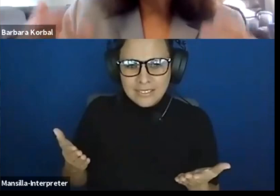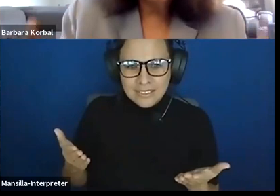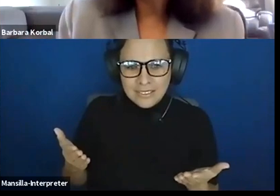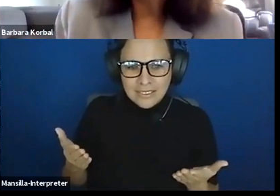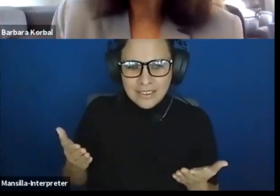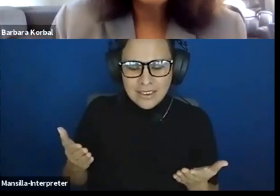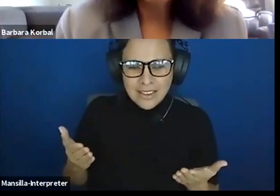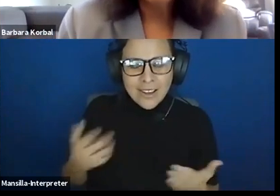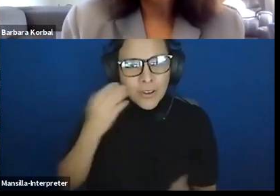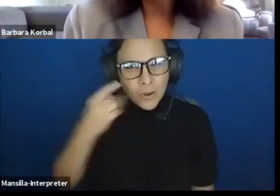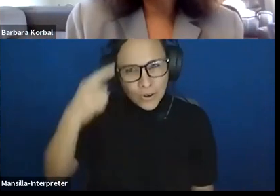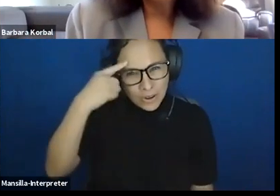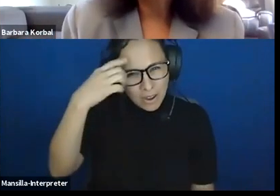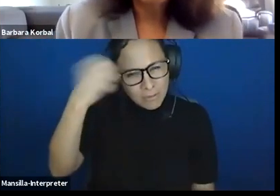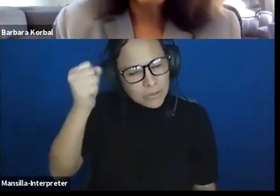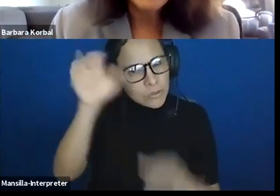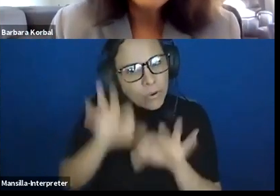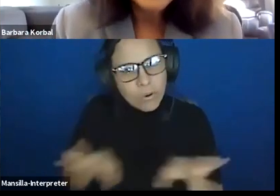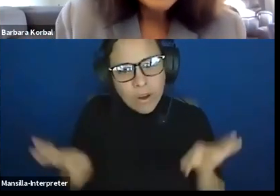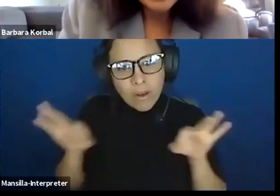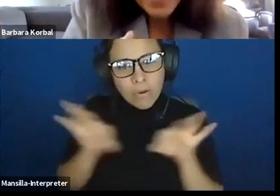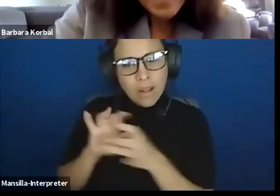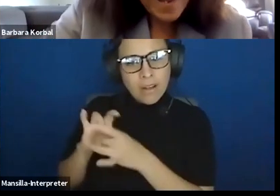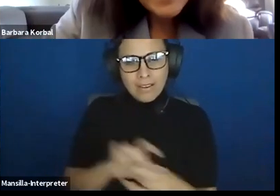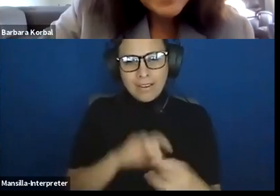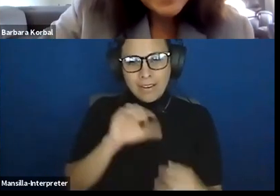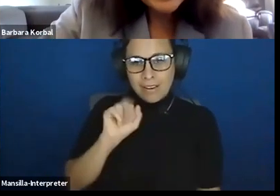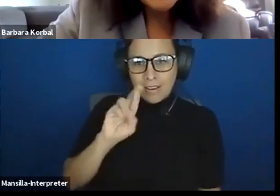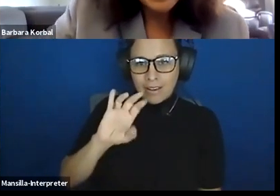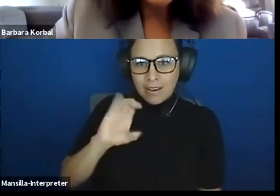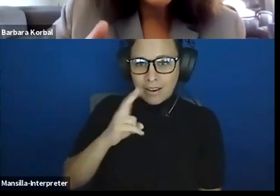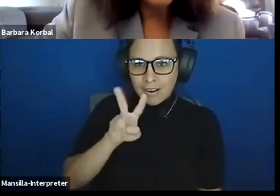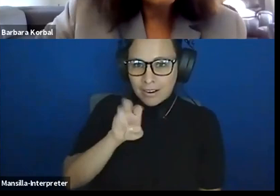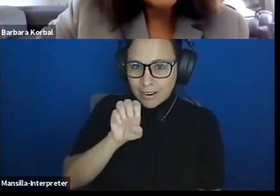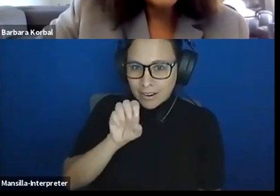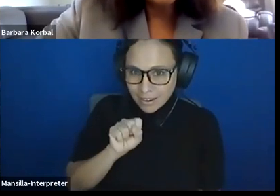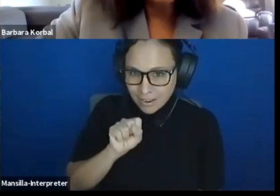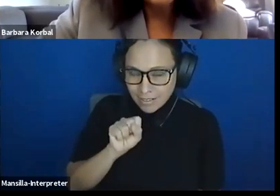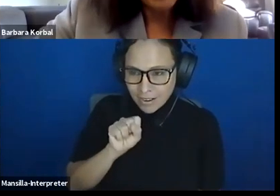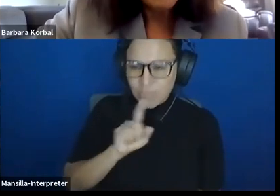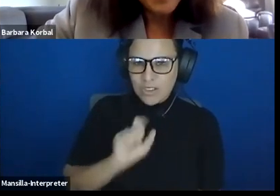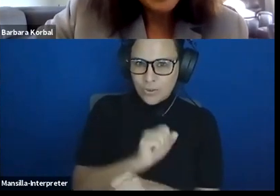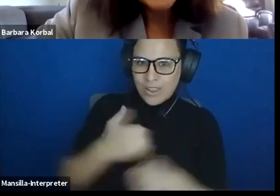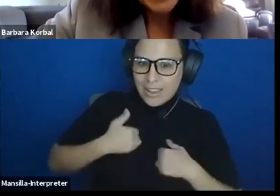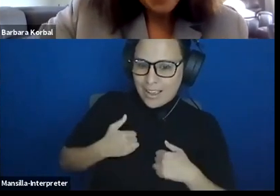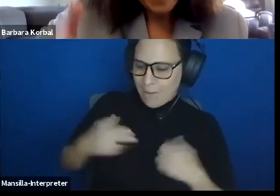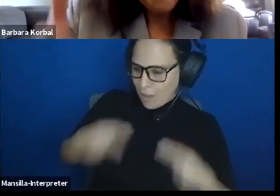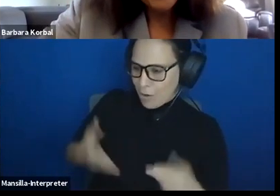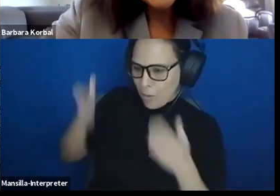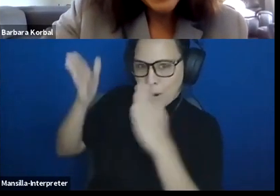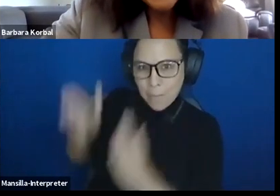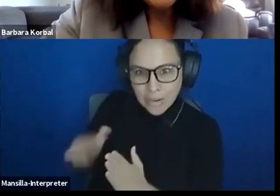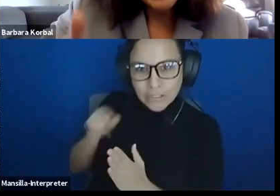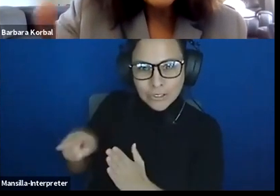would like, because memory is so important when you talk about archives. And then actually, you know, to have a human being whose archives